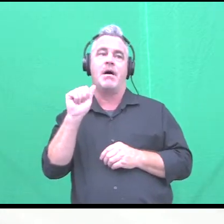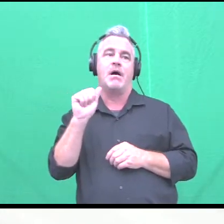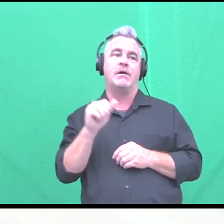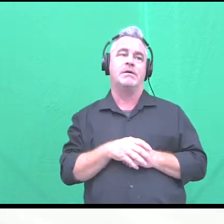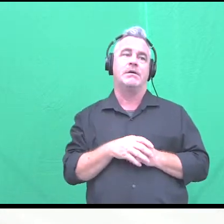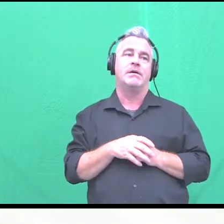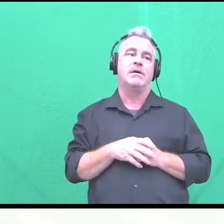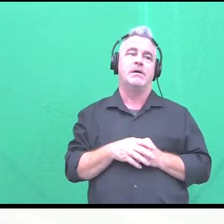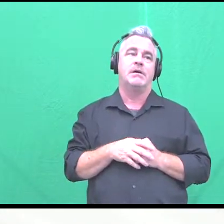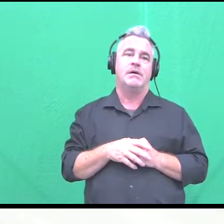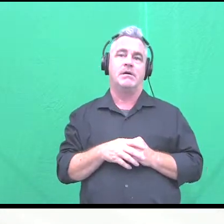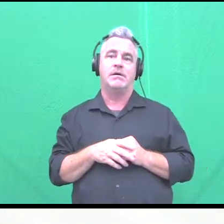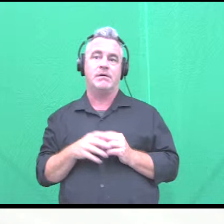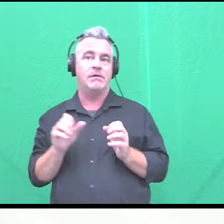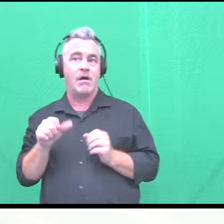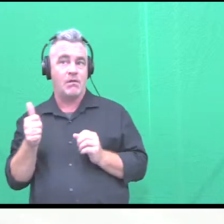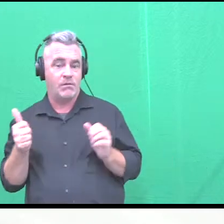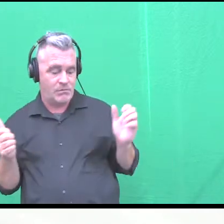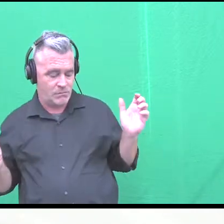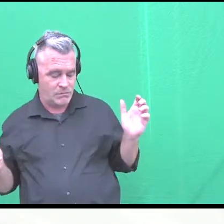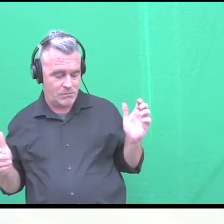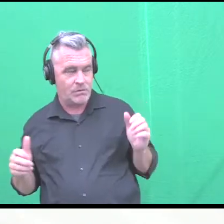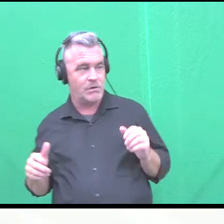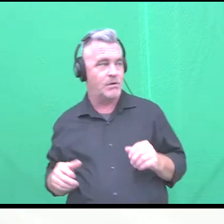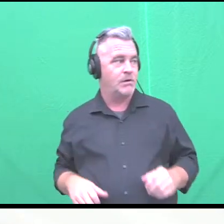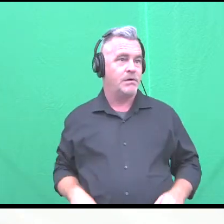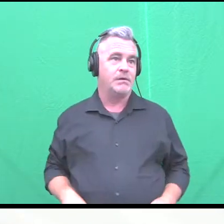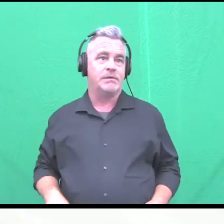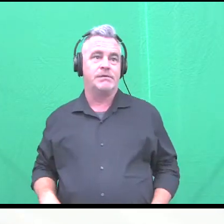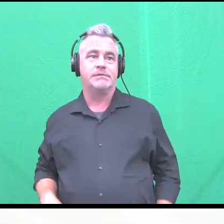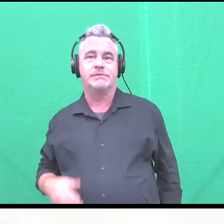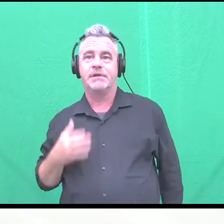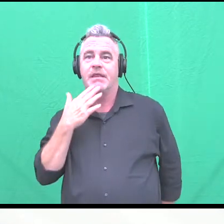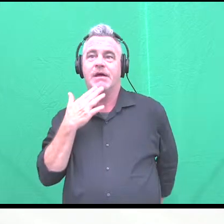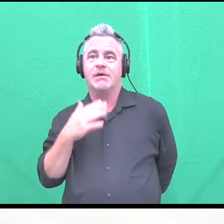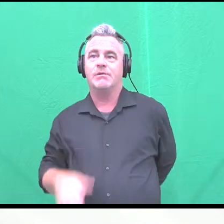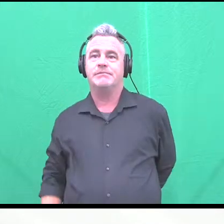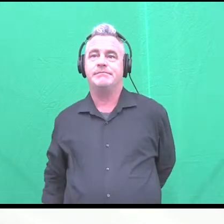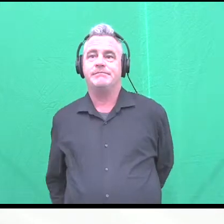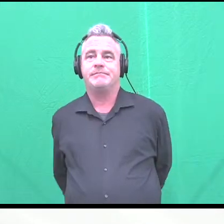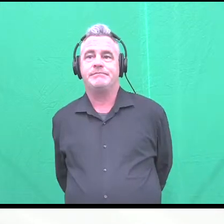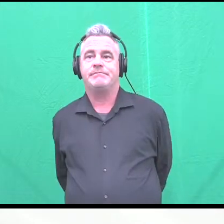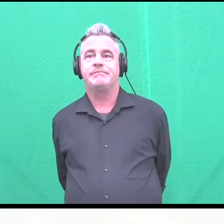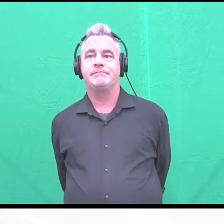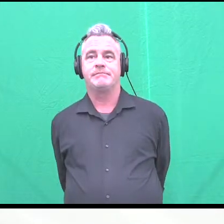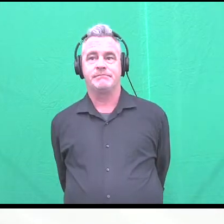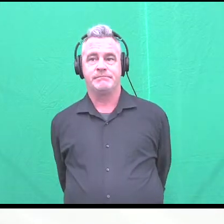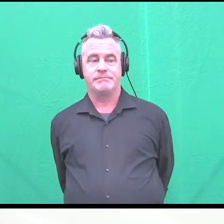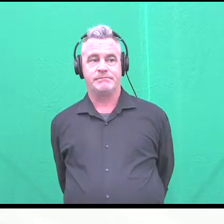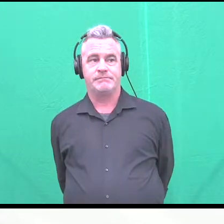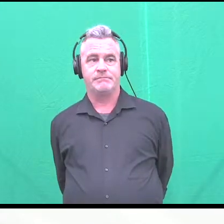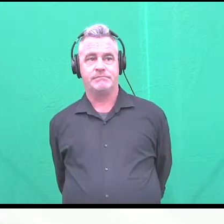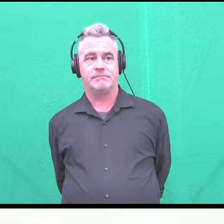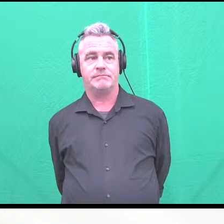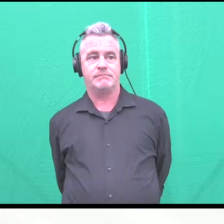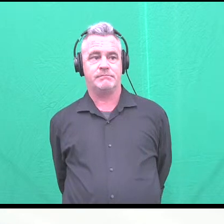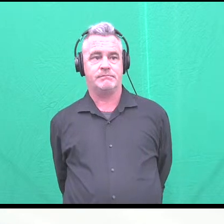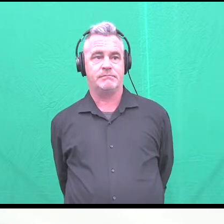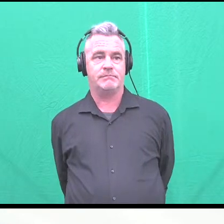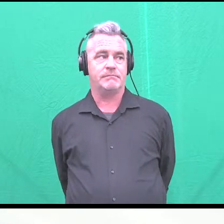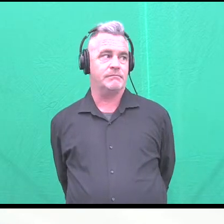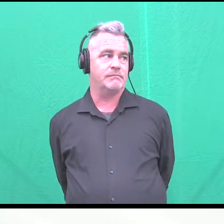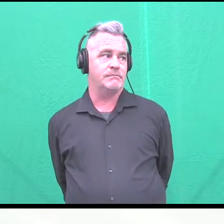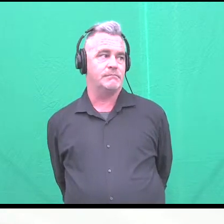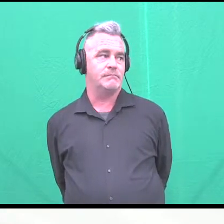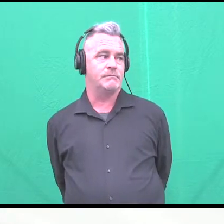Okay, anything else? Thank you very much. Thank you. Well done.